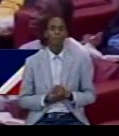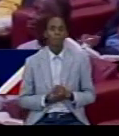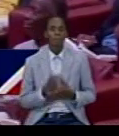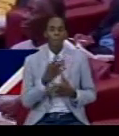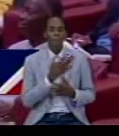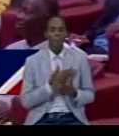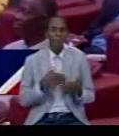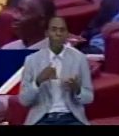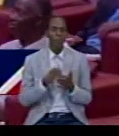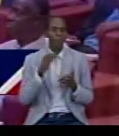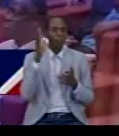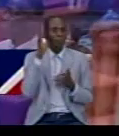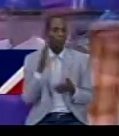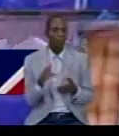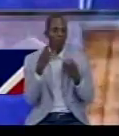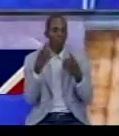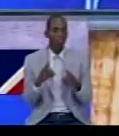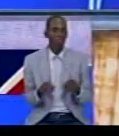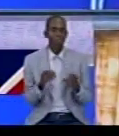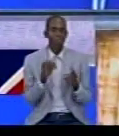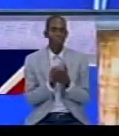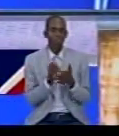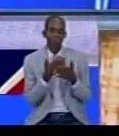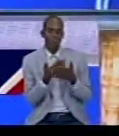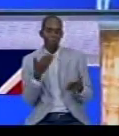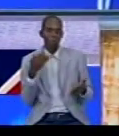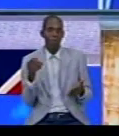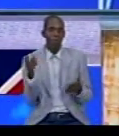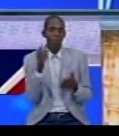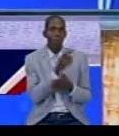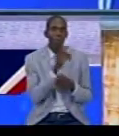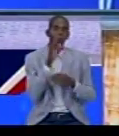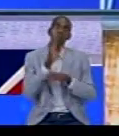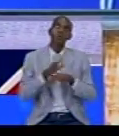And it shall come to pass that